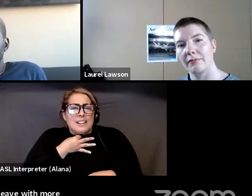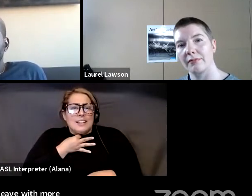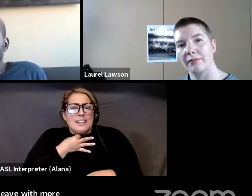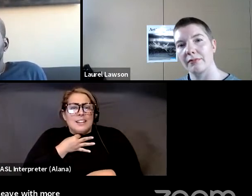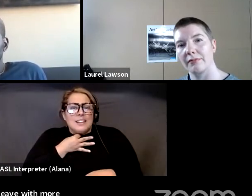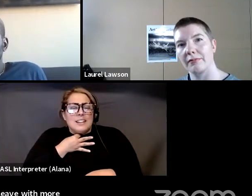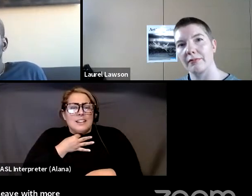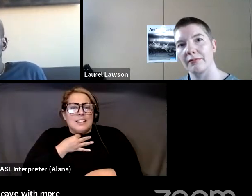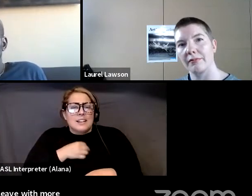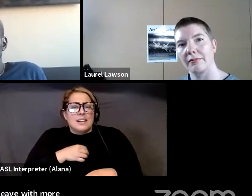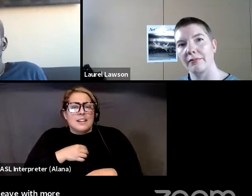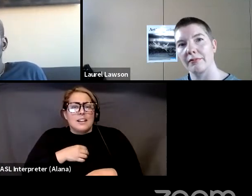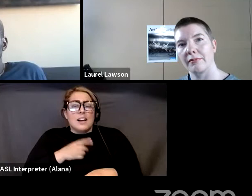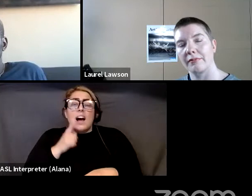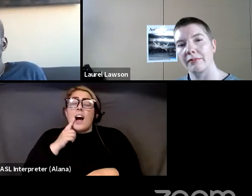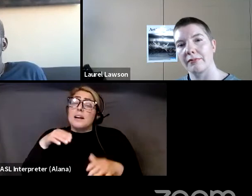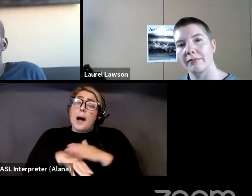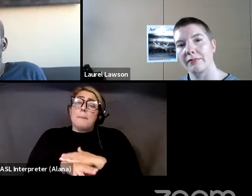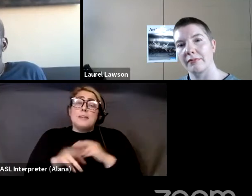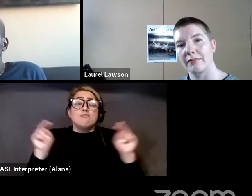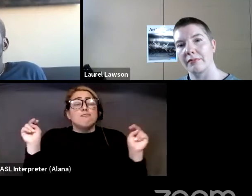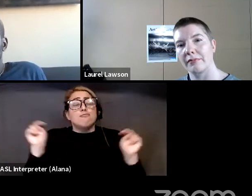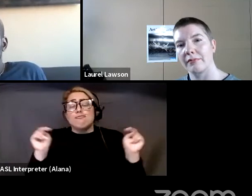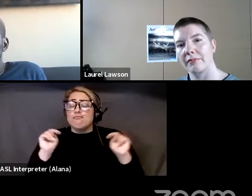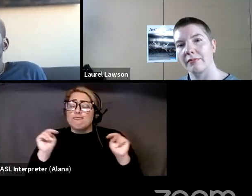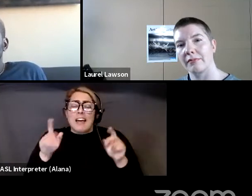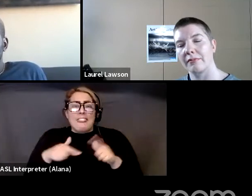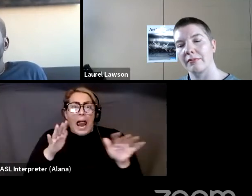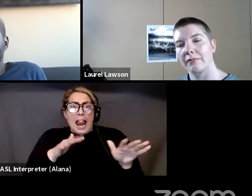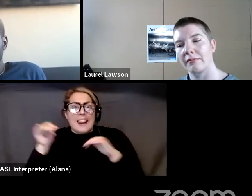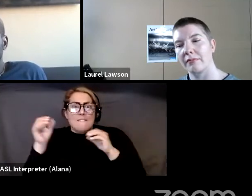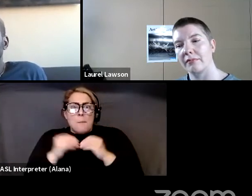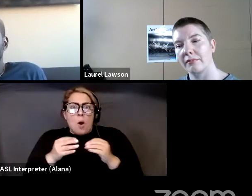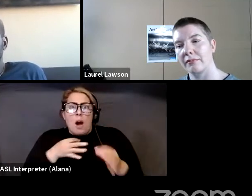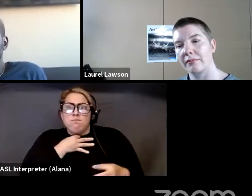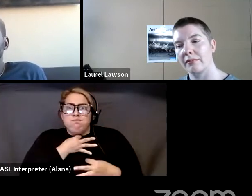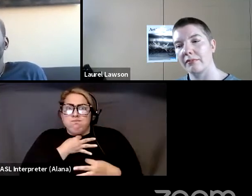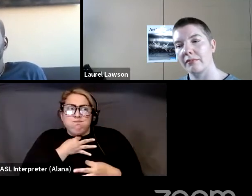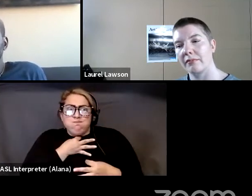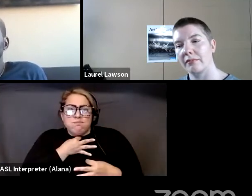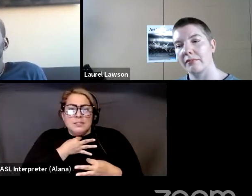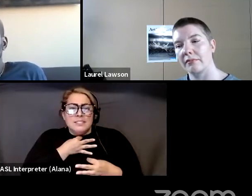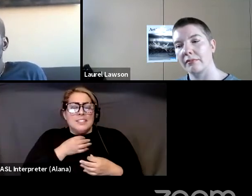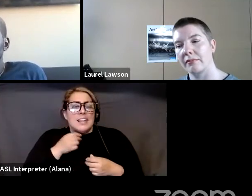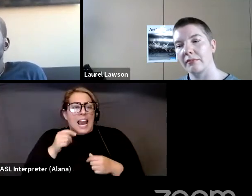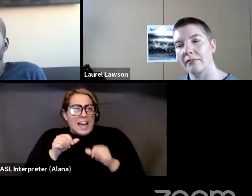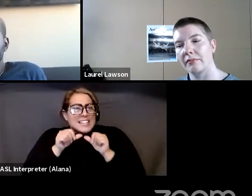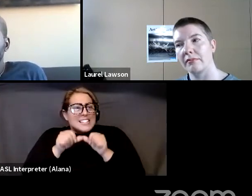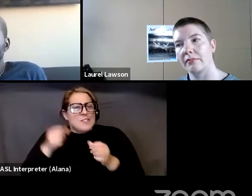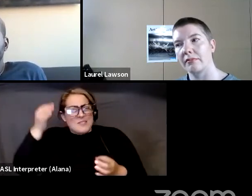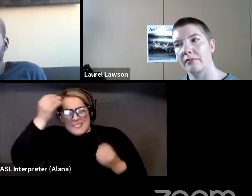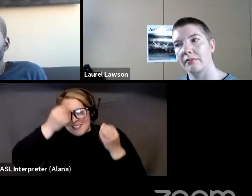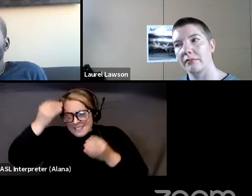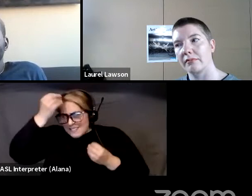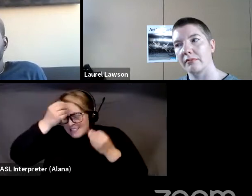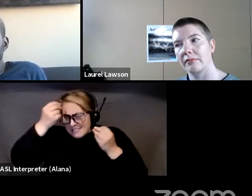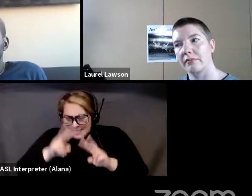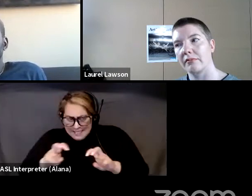than I come into the conversation with, that kind of just continue on as days and years